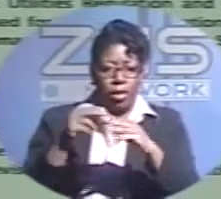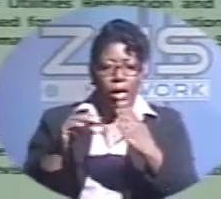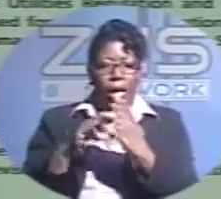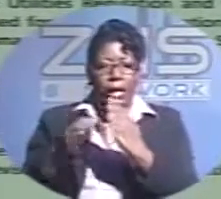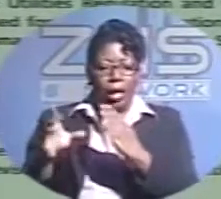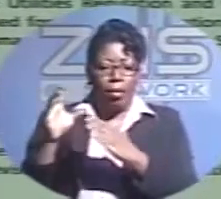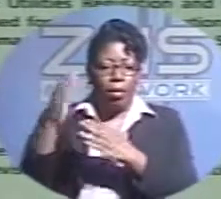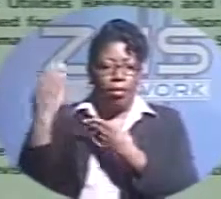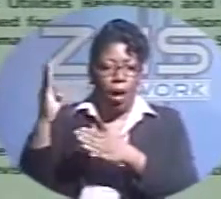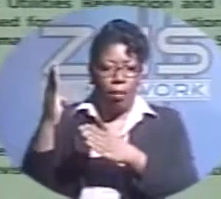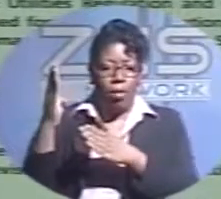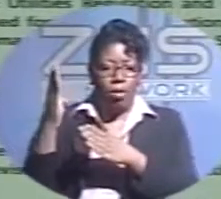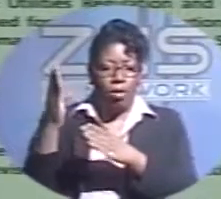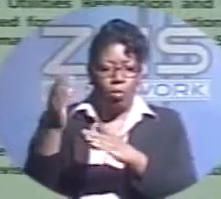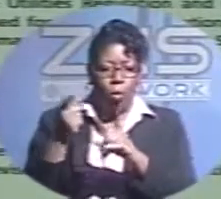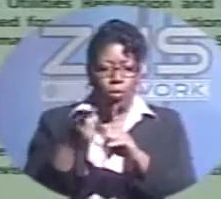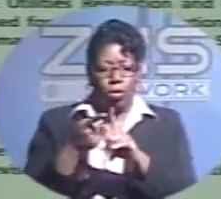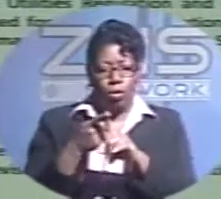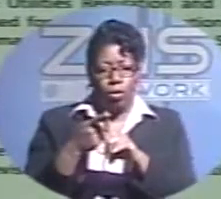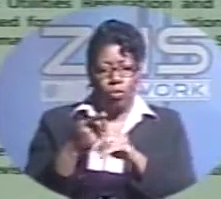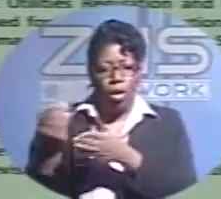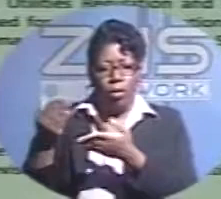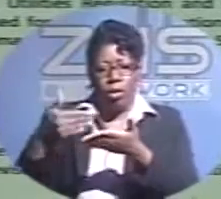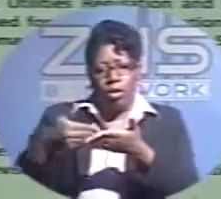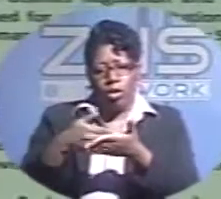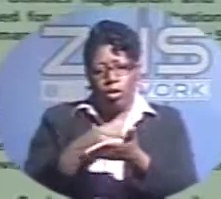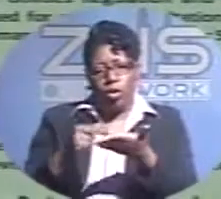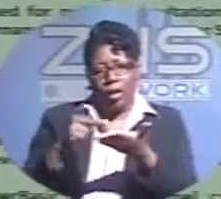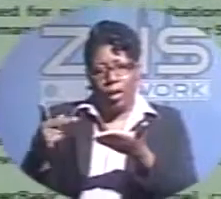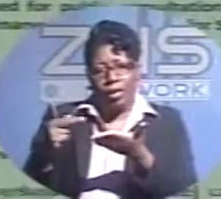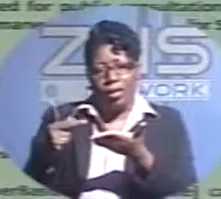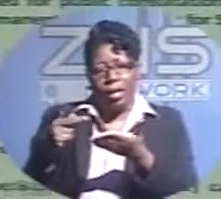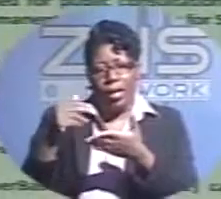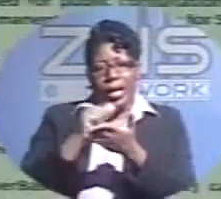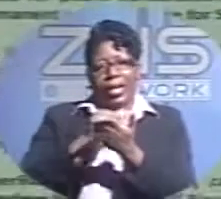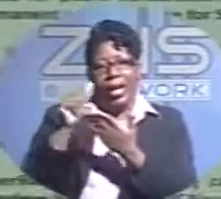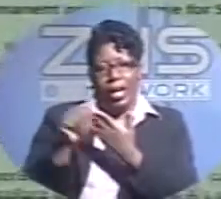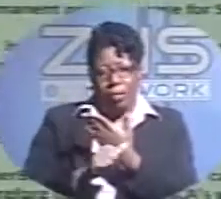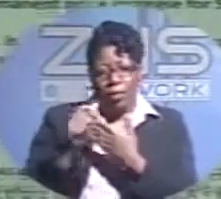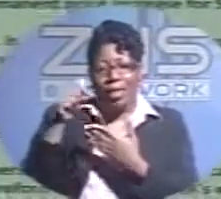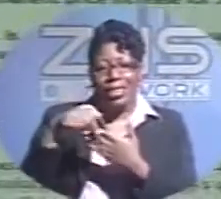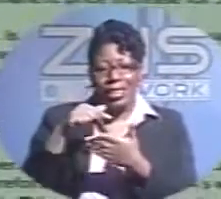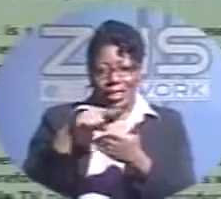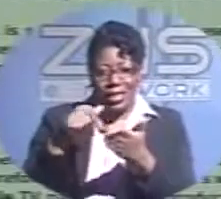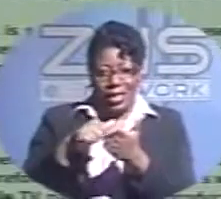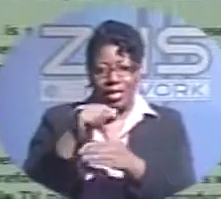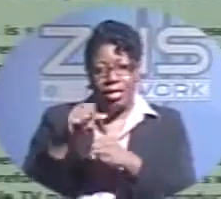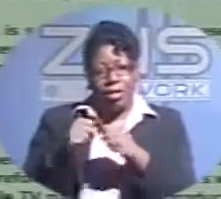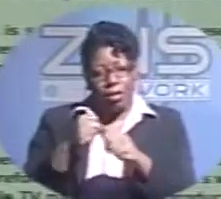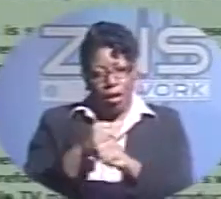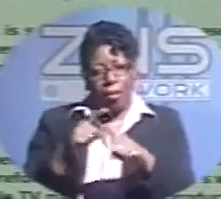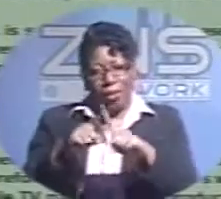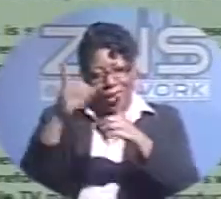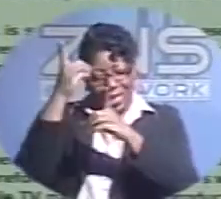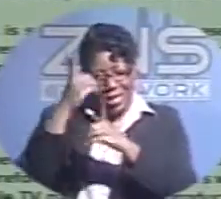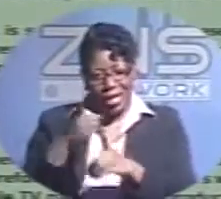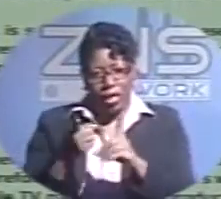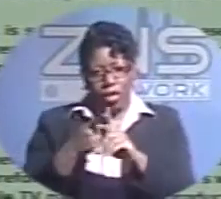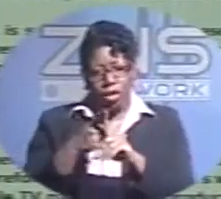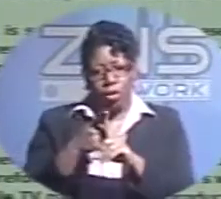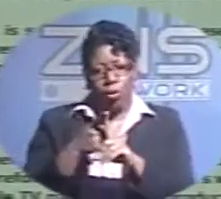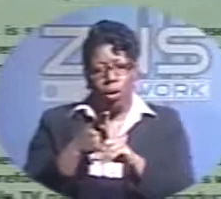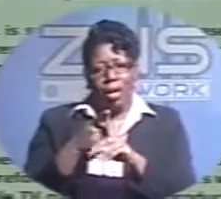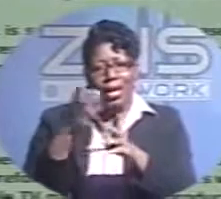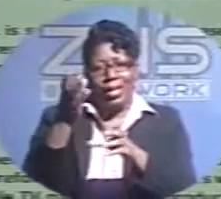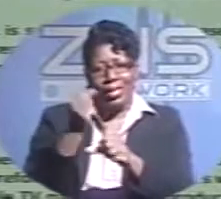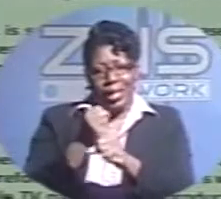had hoped to bring the new price into effect by April of this year. However, IRCA has decided to seek public